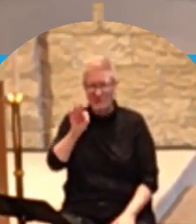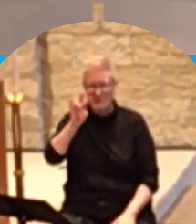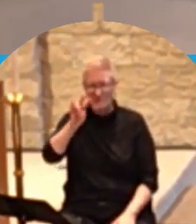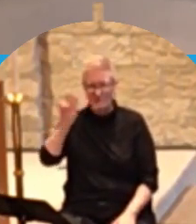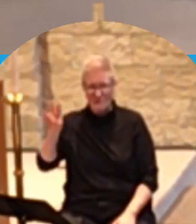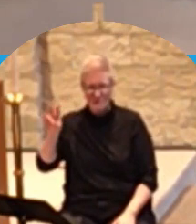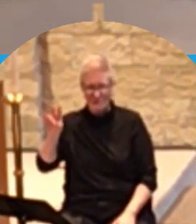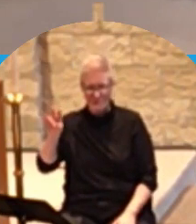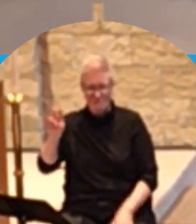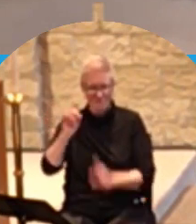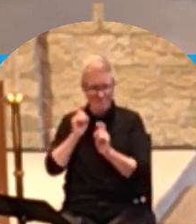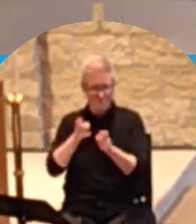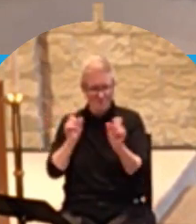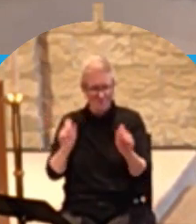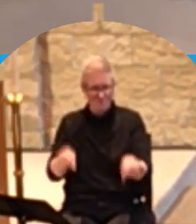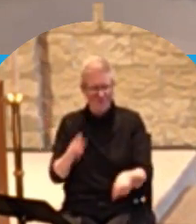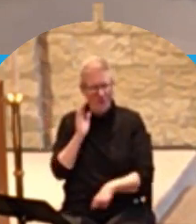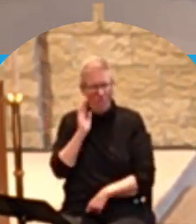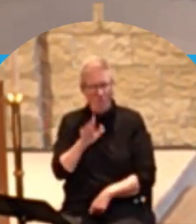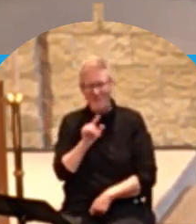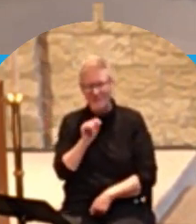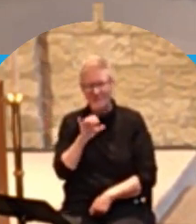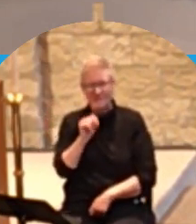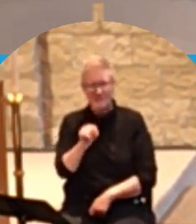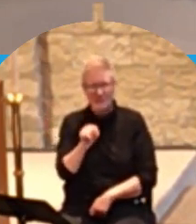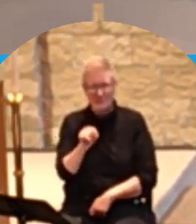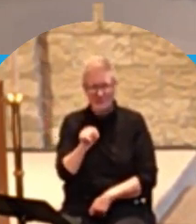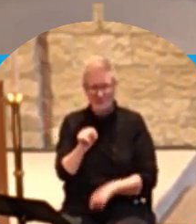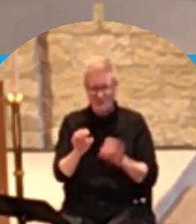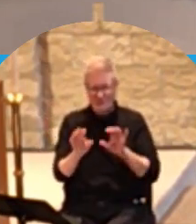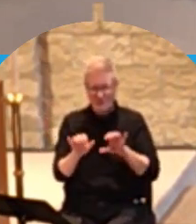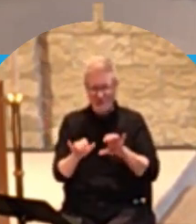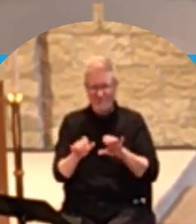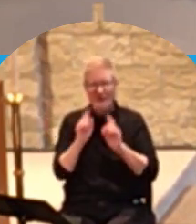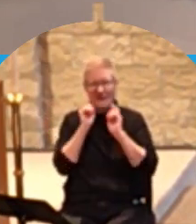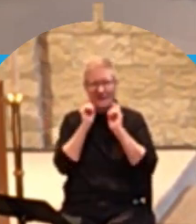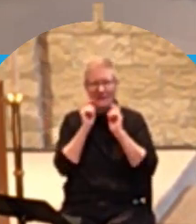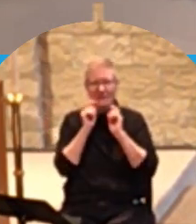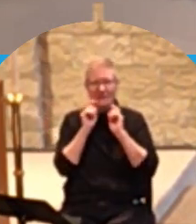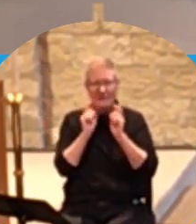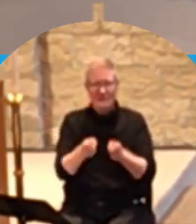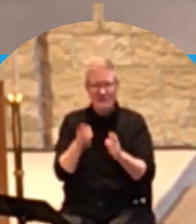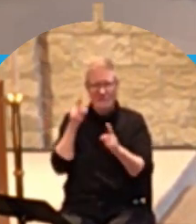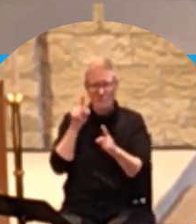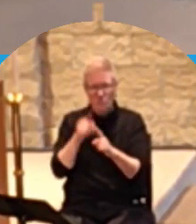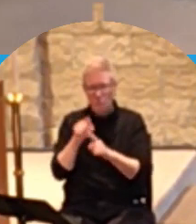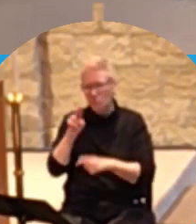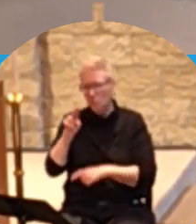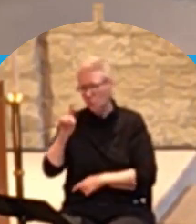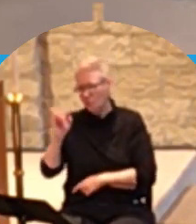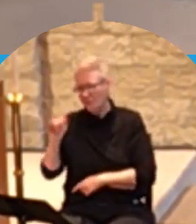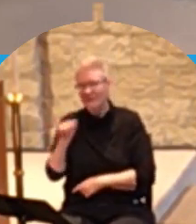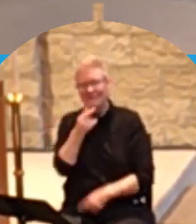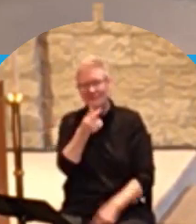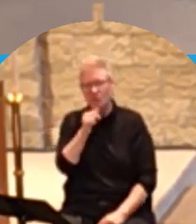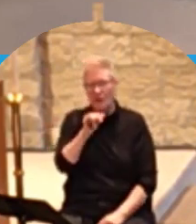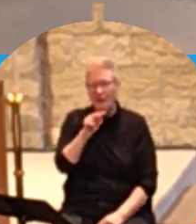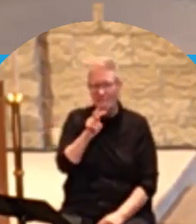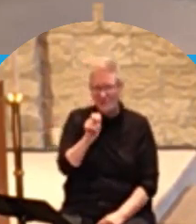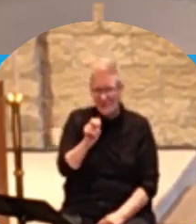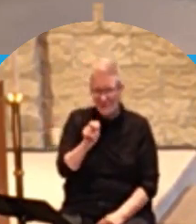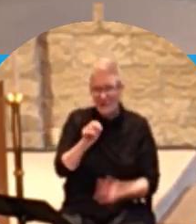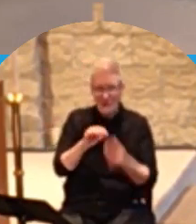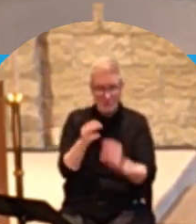77977, and in the text body, give to Unity. That's G-I-V-E, 2, the numeral